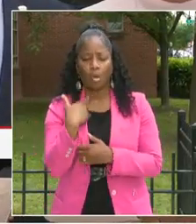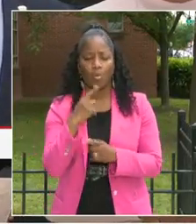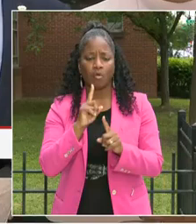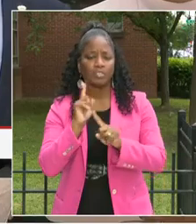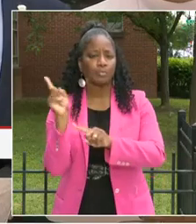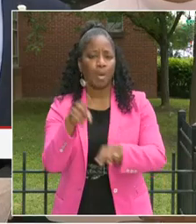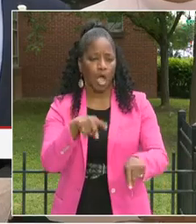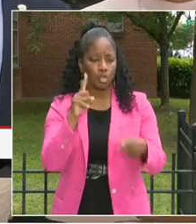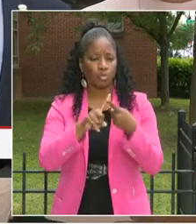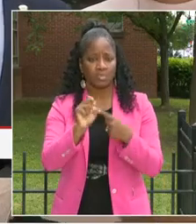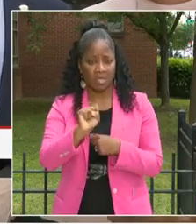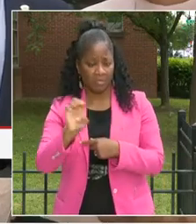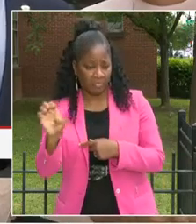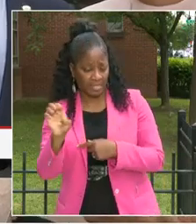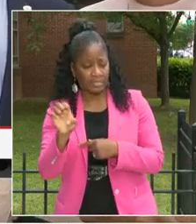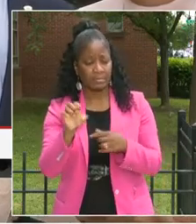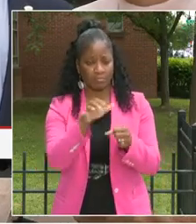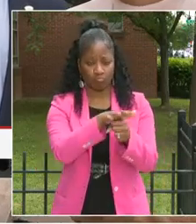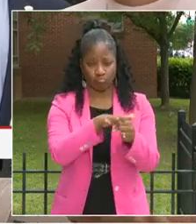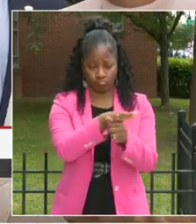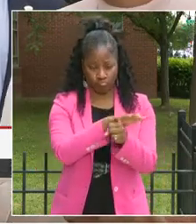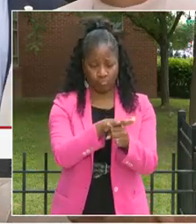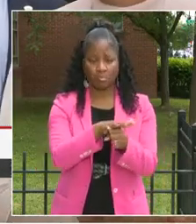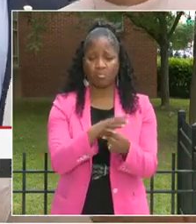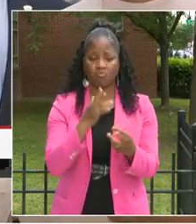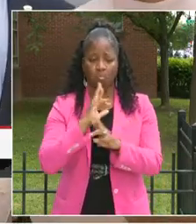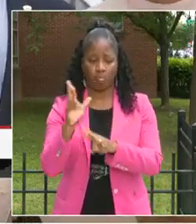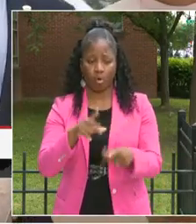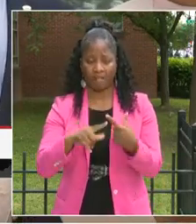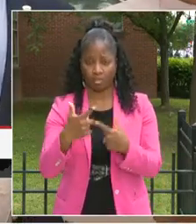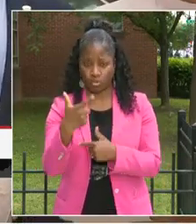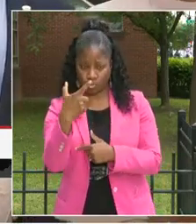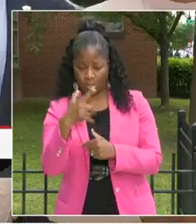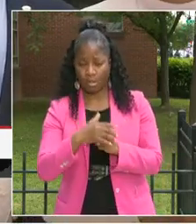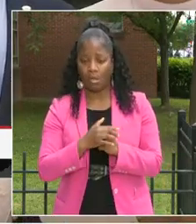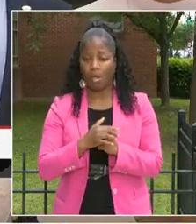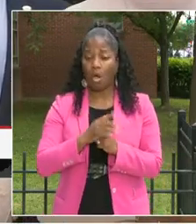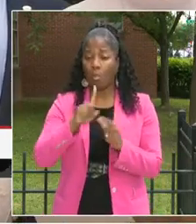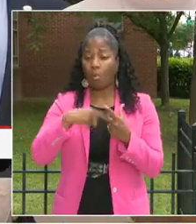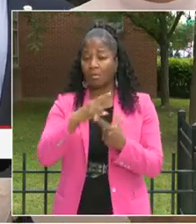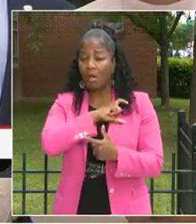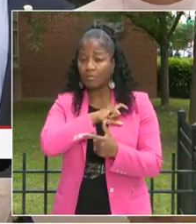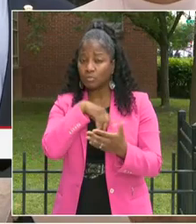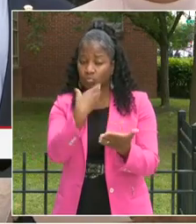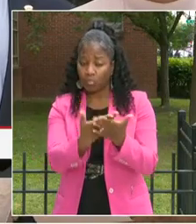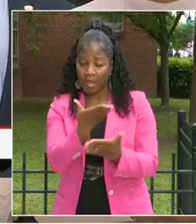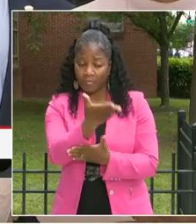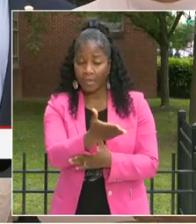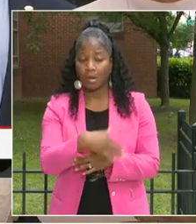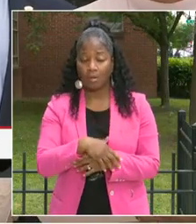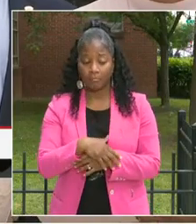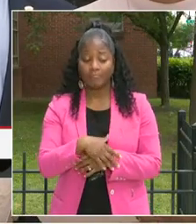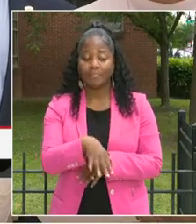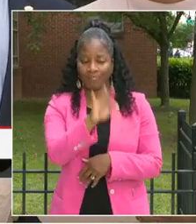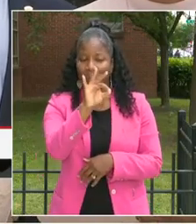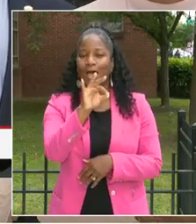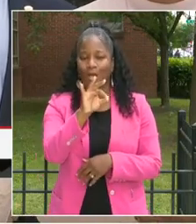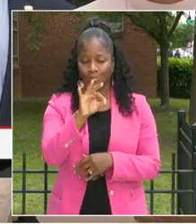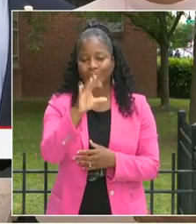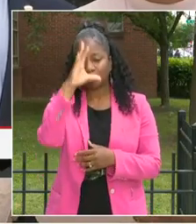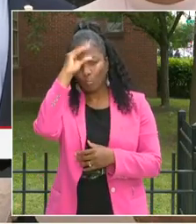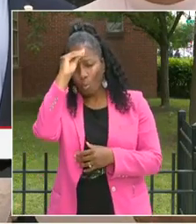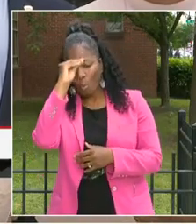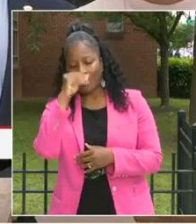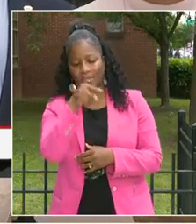Place Southeast for the report of a shooting. When our officers arrived on the scene, they did discover a juvenile male who had been shot,